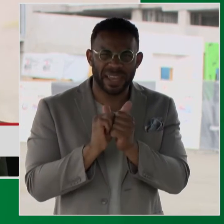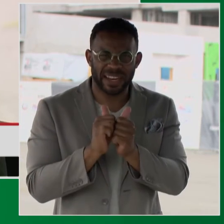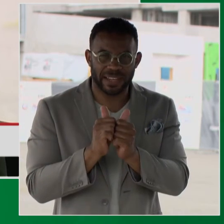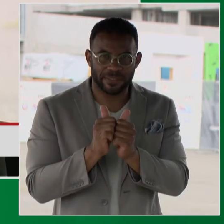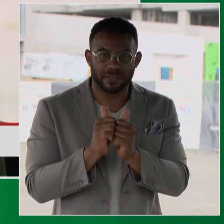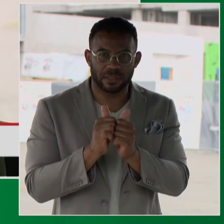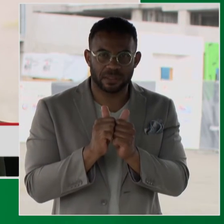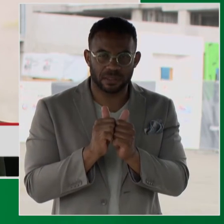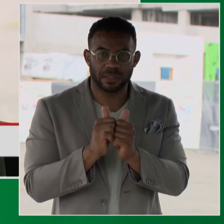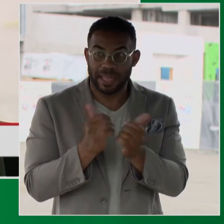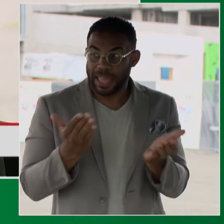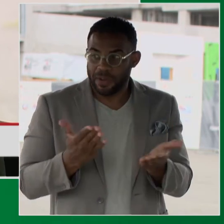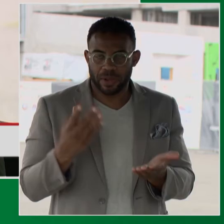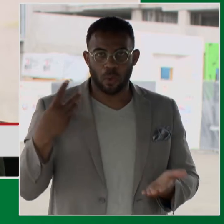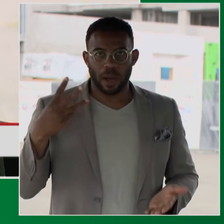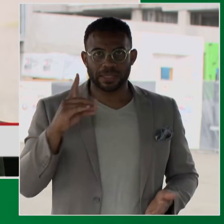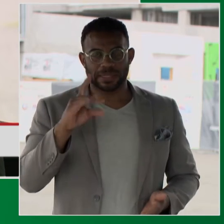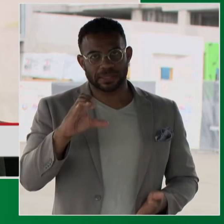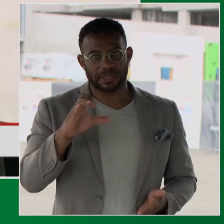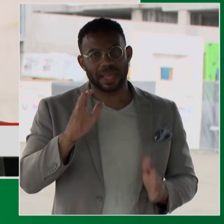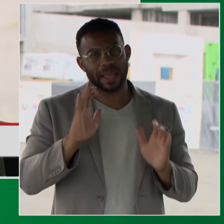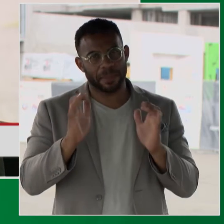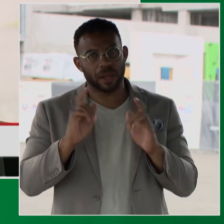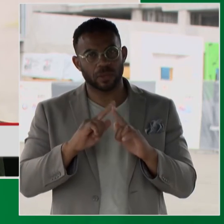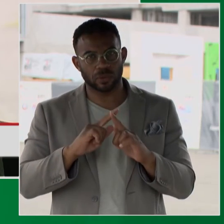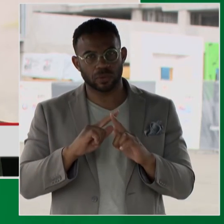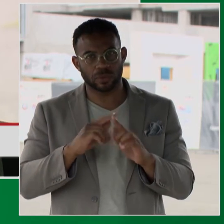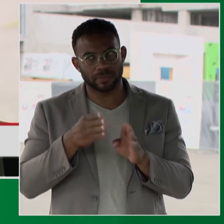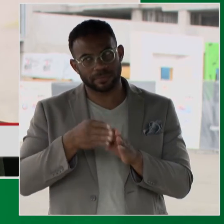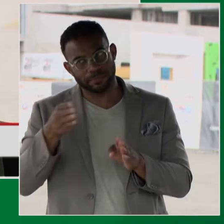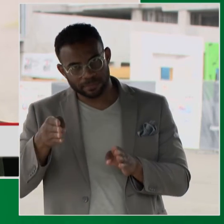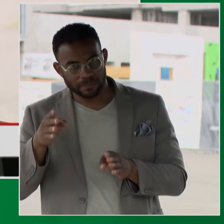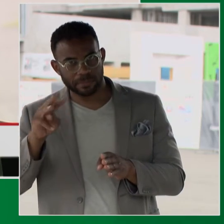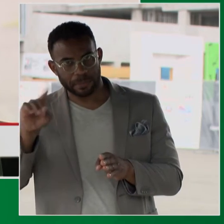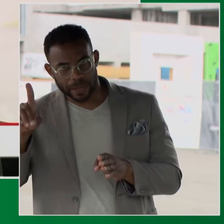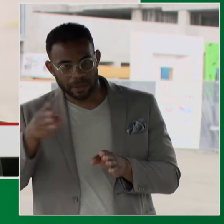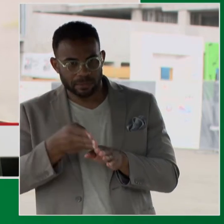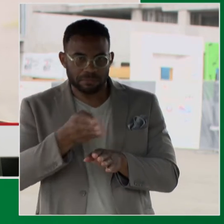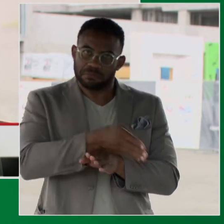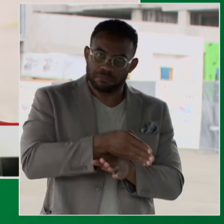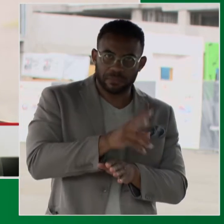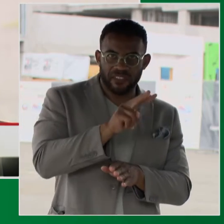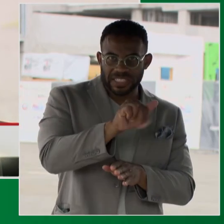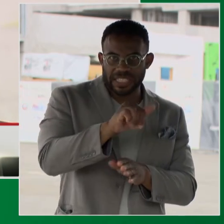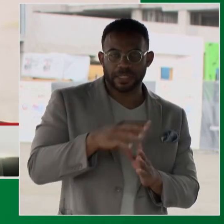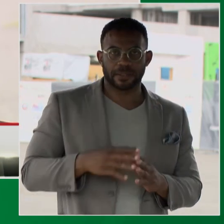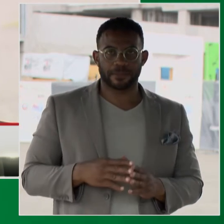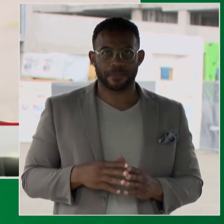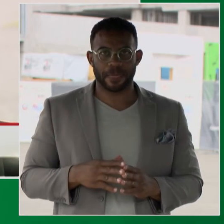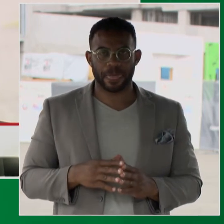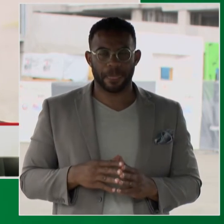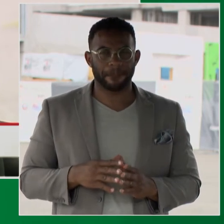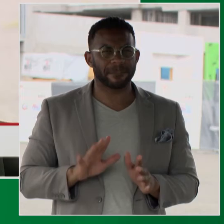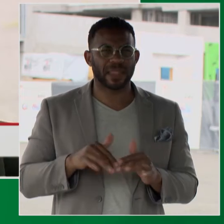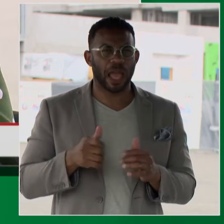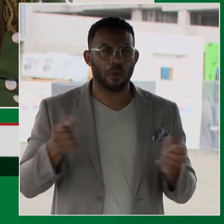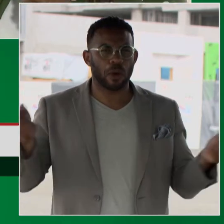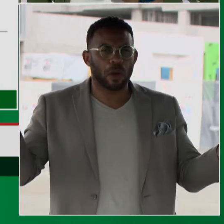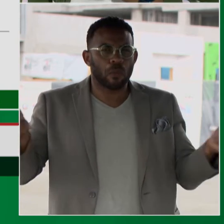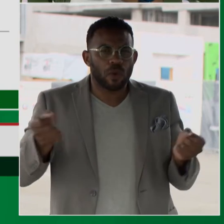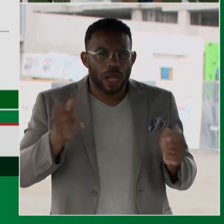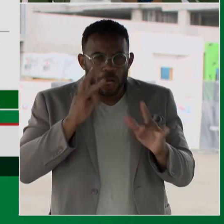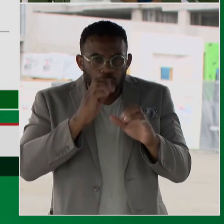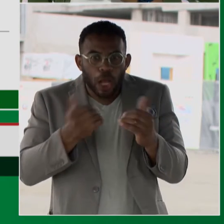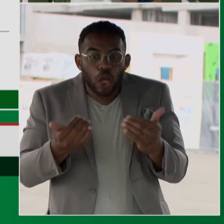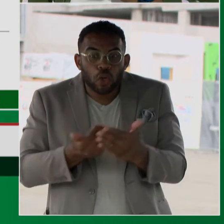competitiveness here in the district compared to our neighboring jurisdictions and just across the country, period. And how do we bring and attract